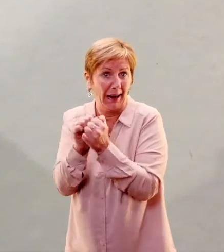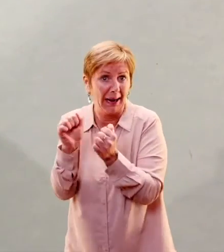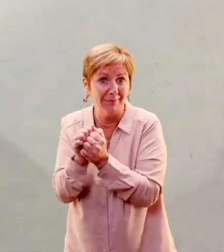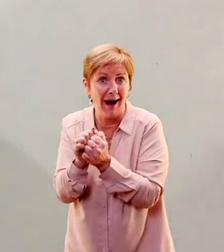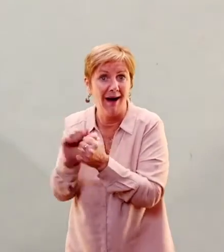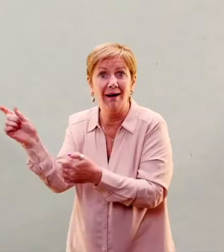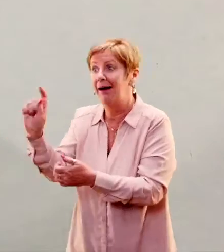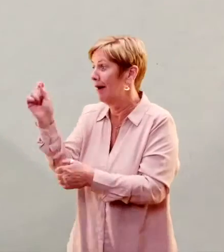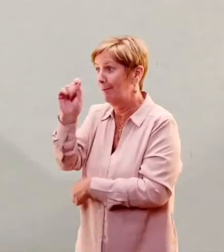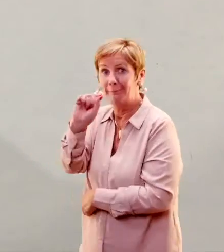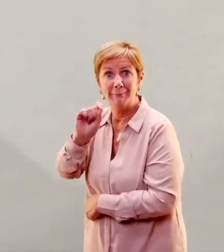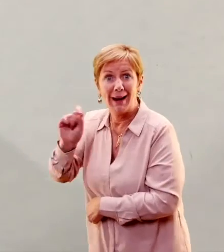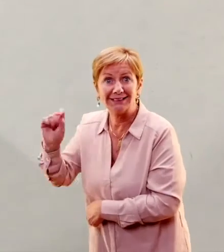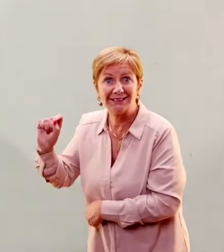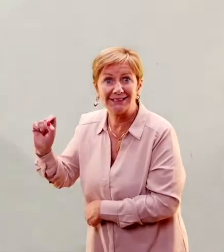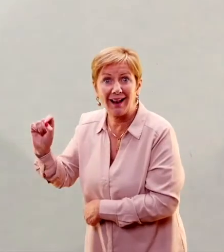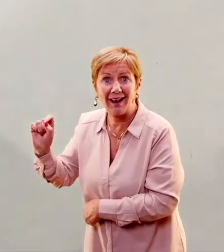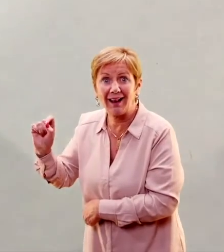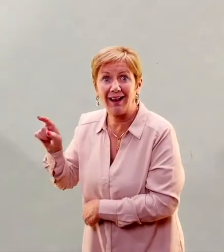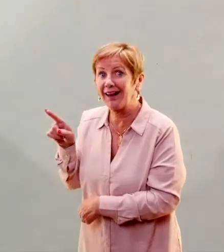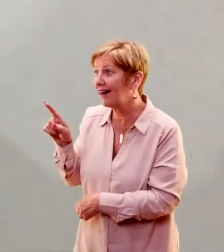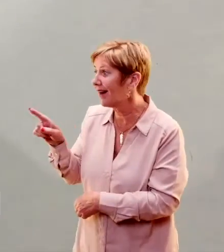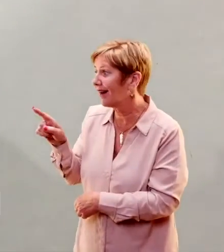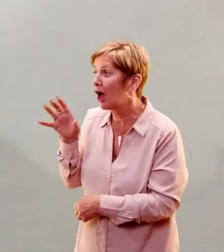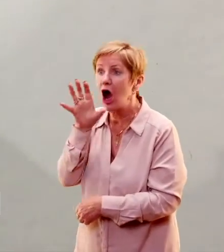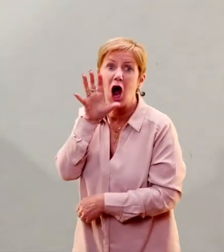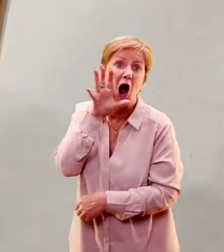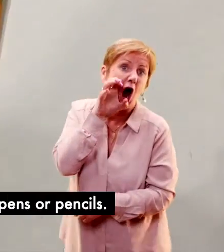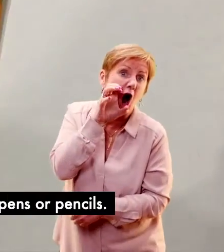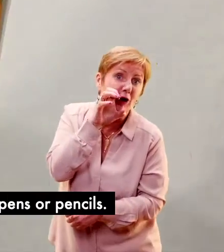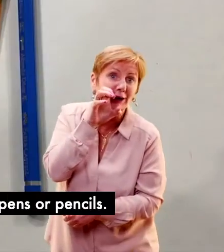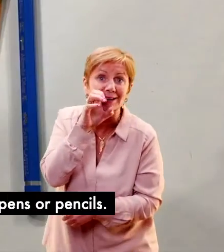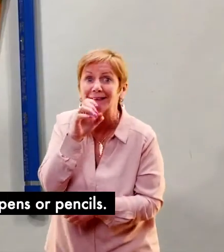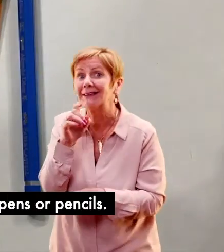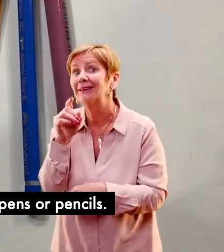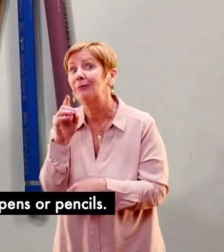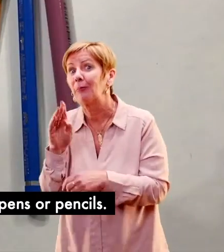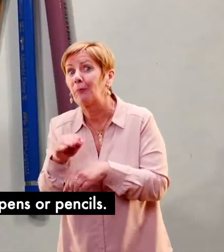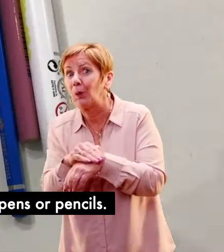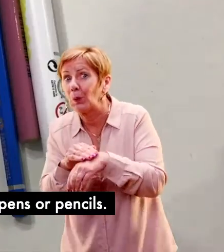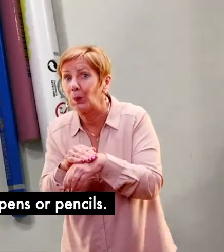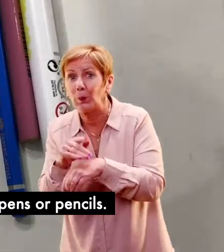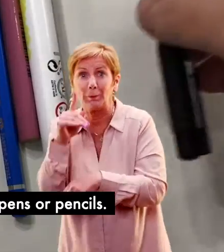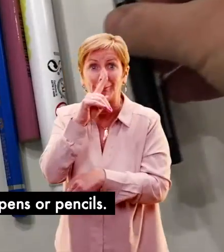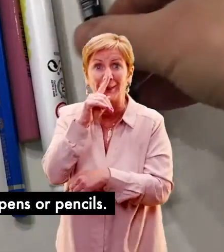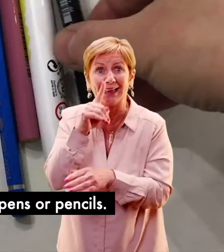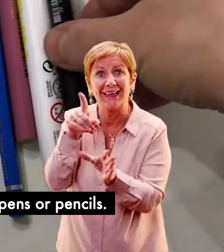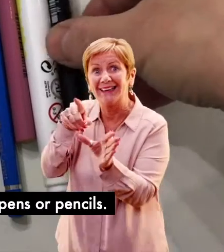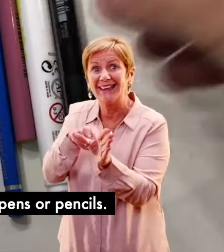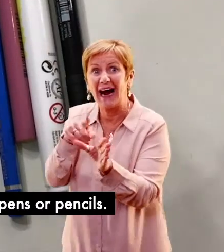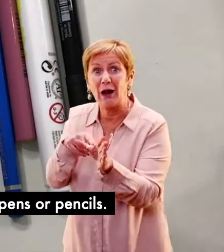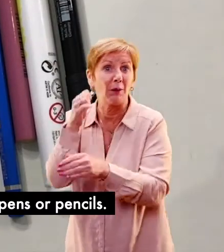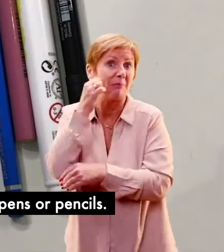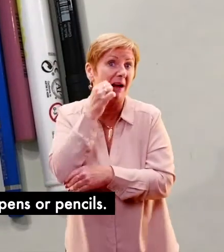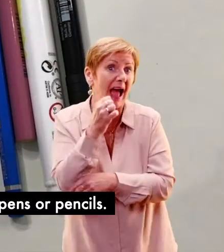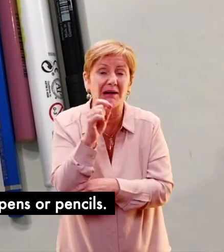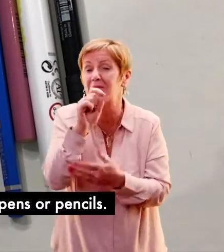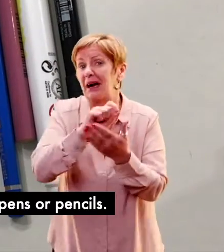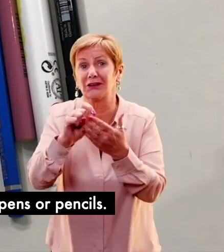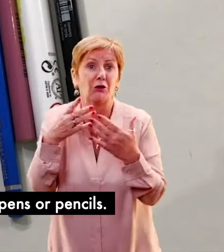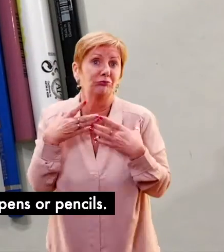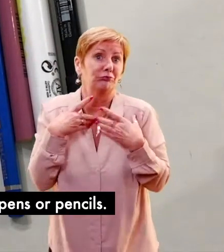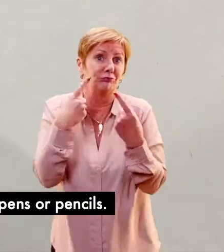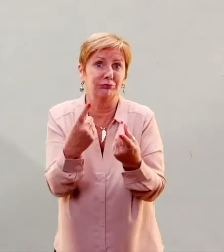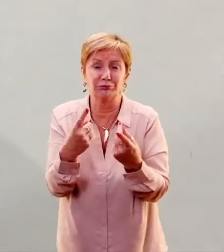paper, a pencil, you might want a rubber and orange, blue, pink, yellow and black pens or